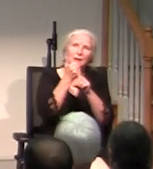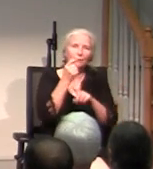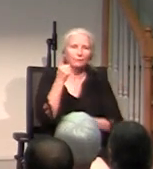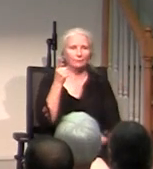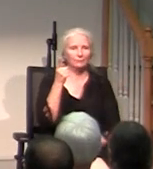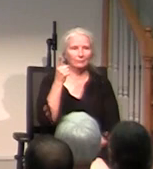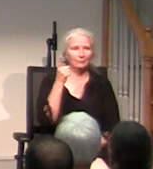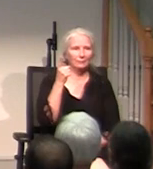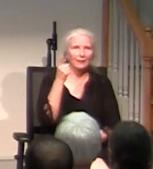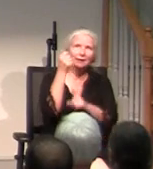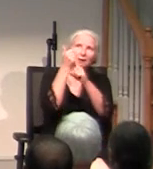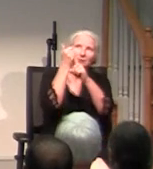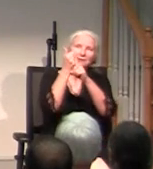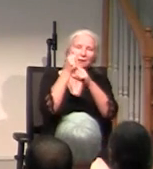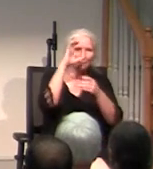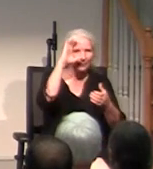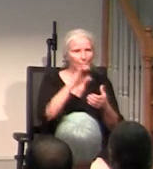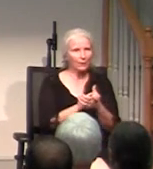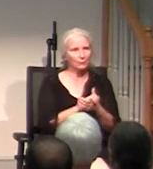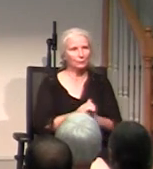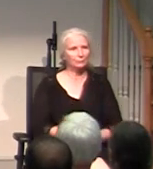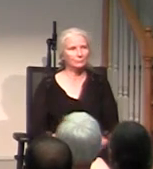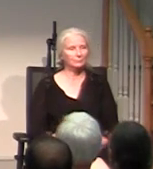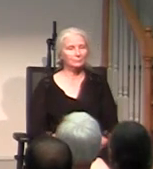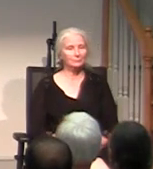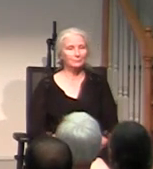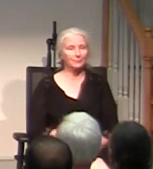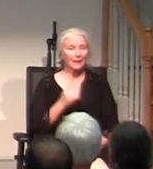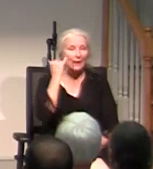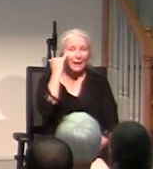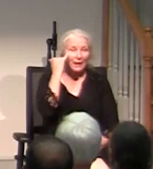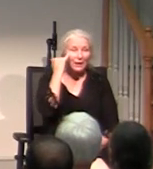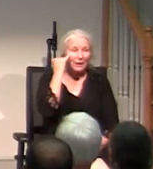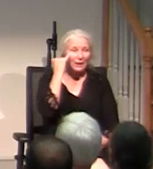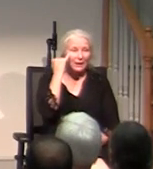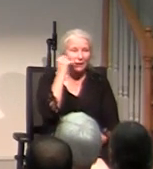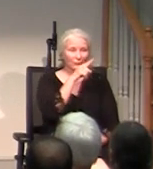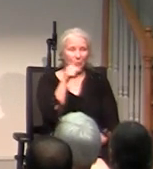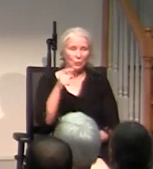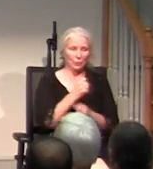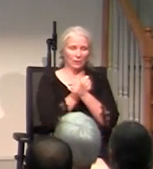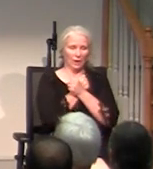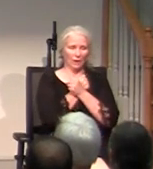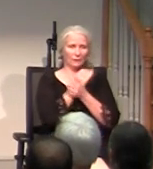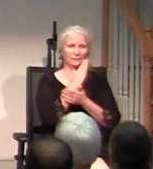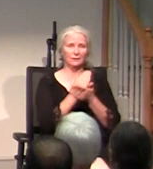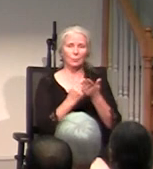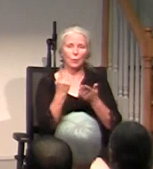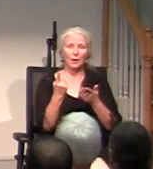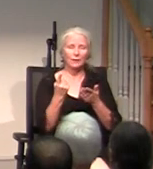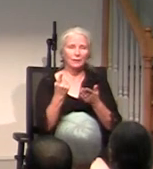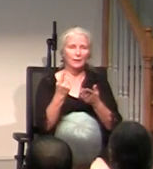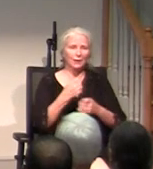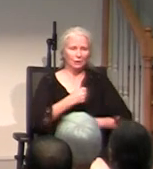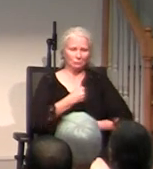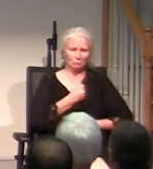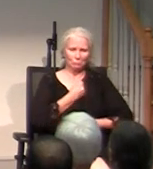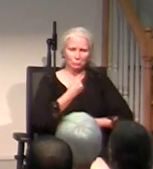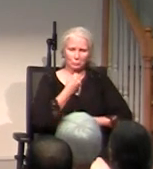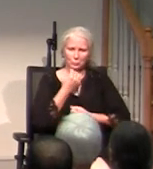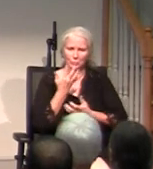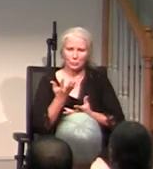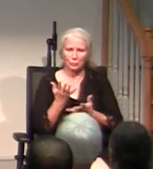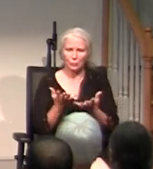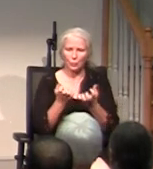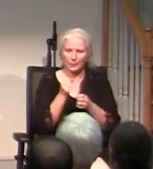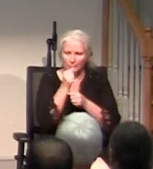love and you've poured out your heart and your soul into someone's, you want to bless them, you want to be